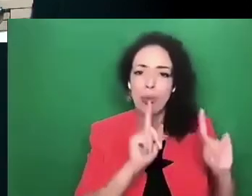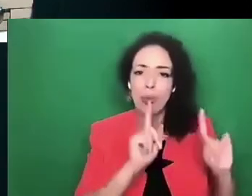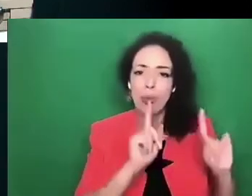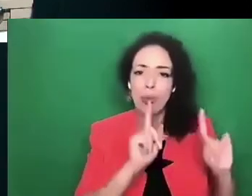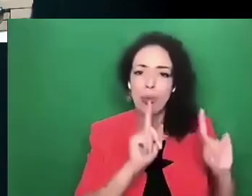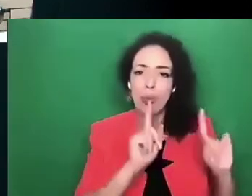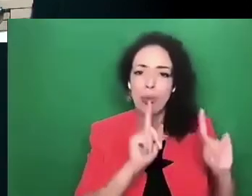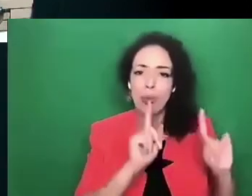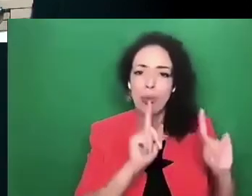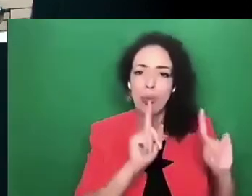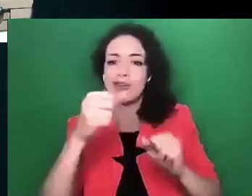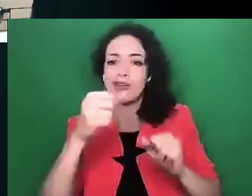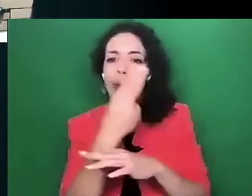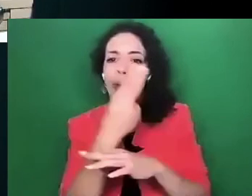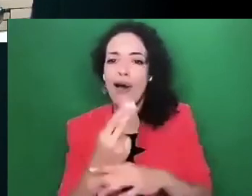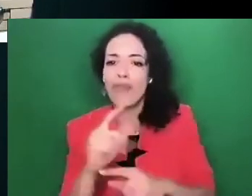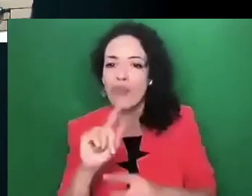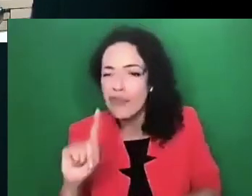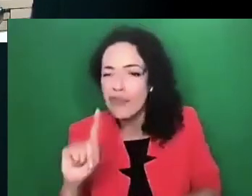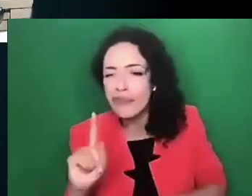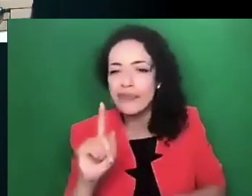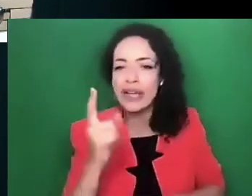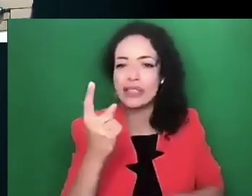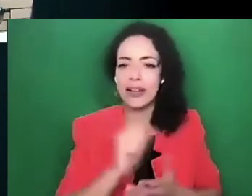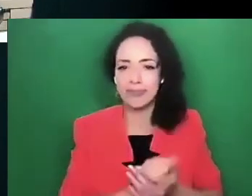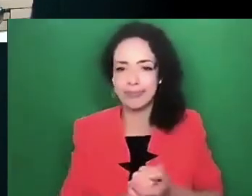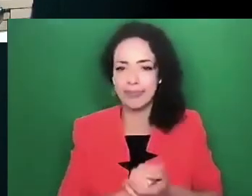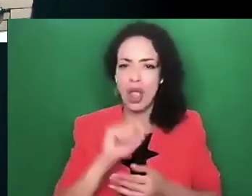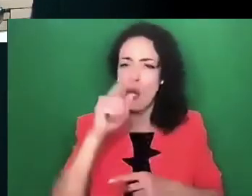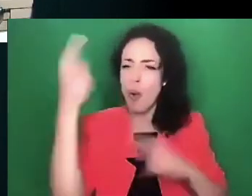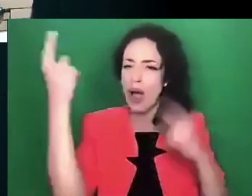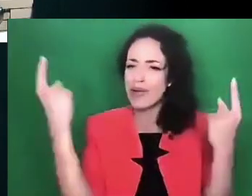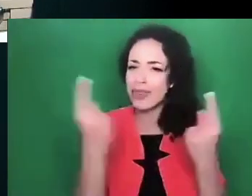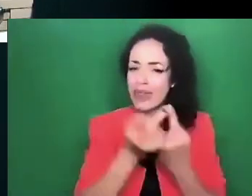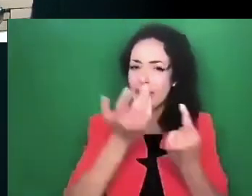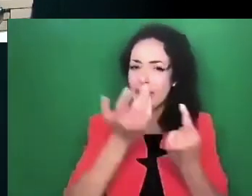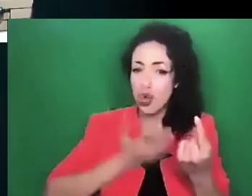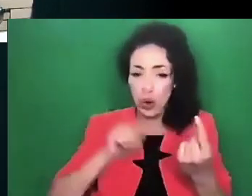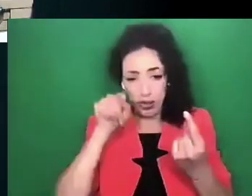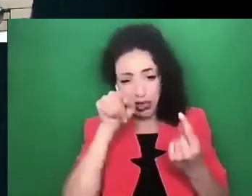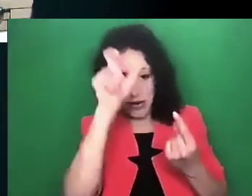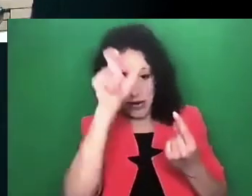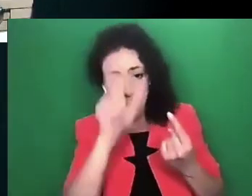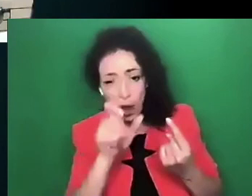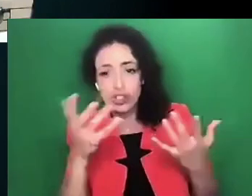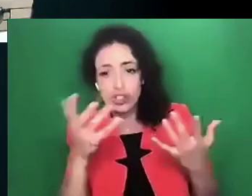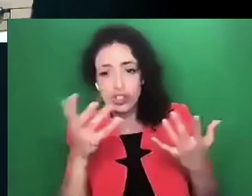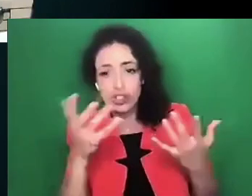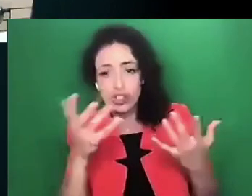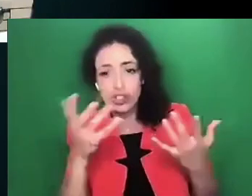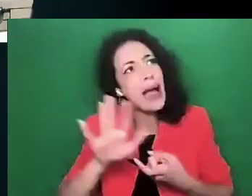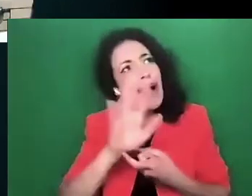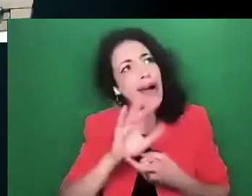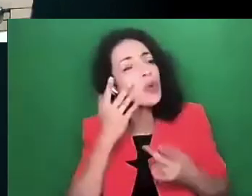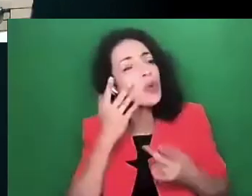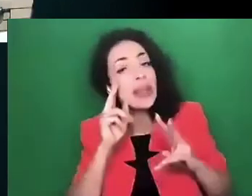What's one thing you'd like that audience or that individual to be thinking about when they see your work, or to